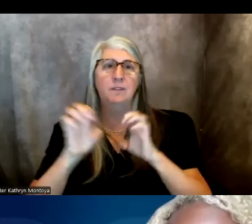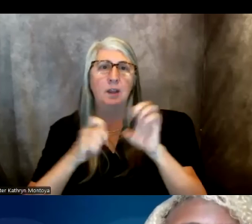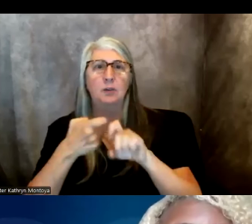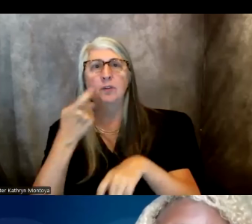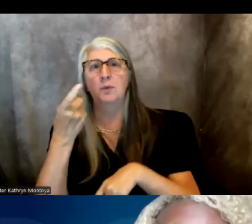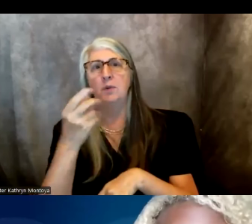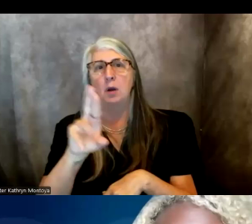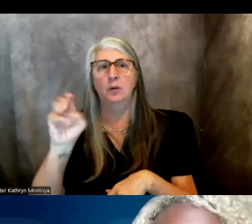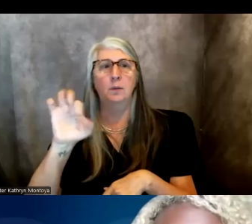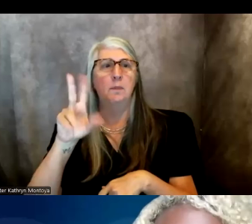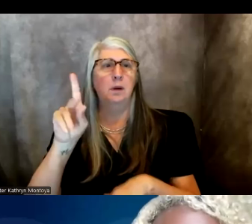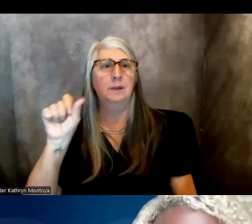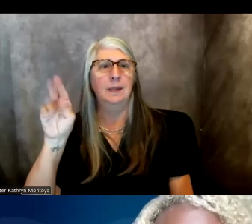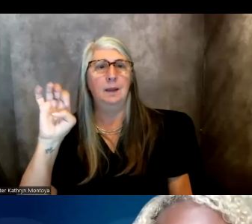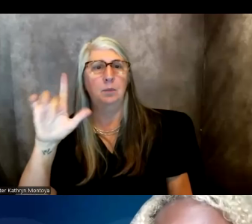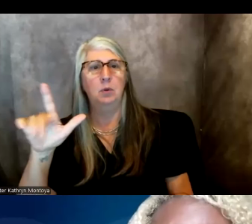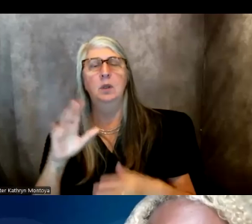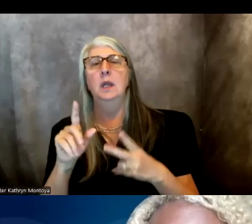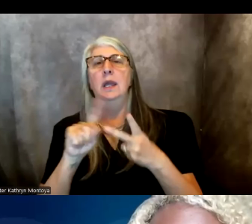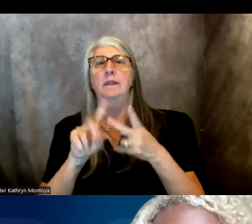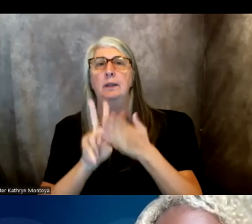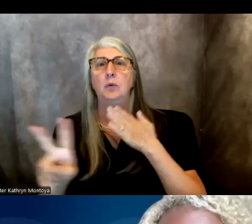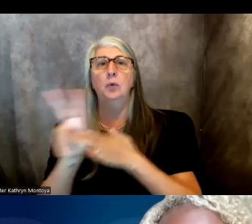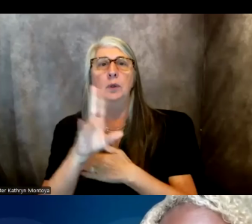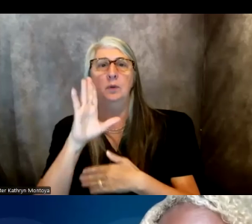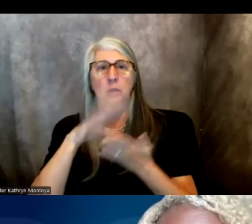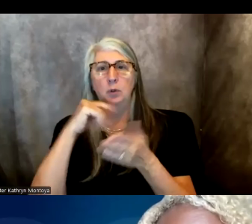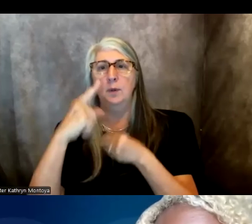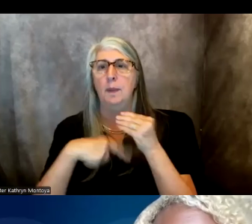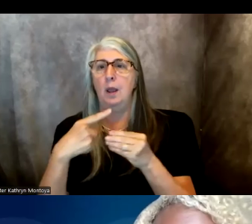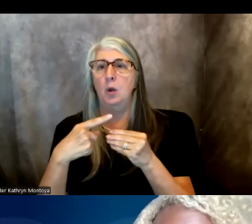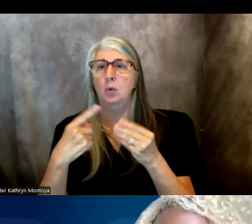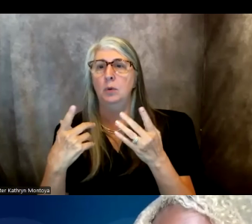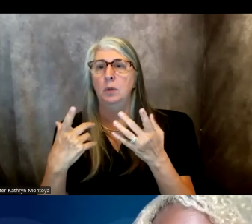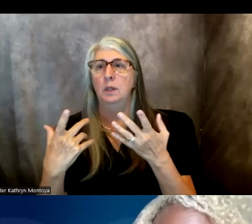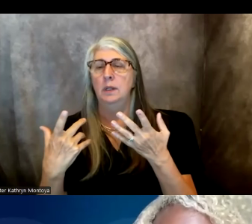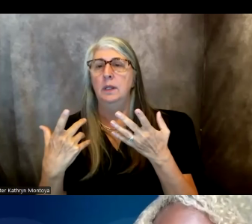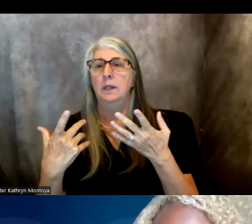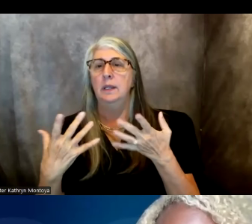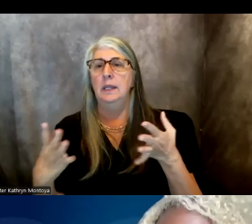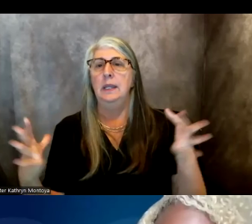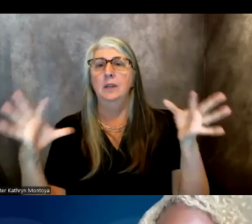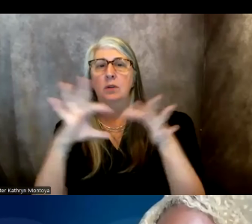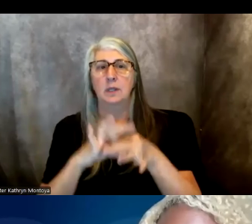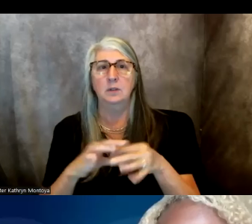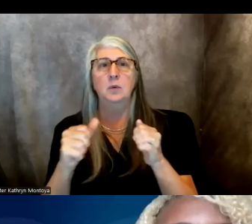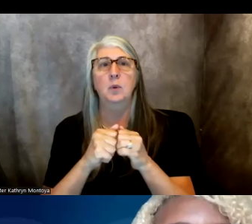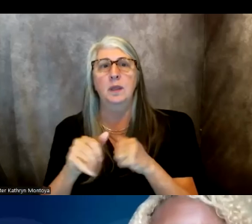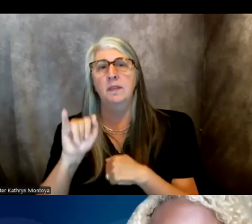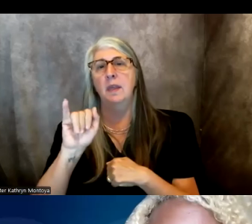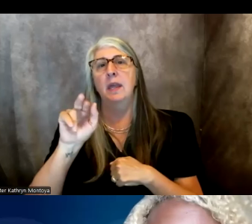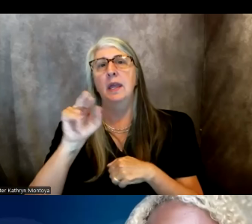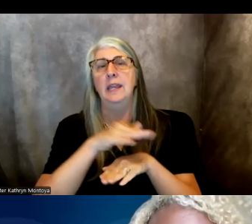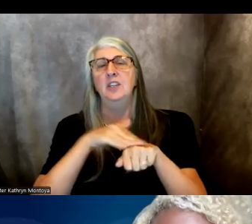Saville. And then the week after that, we're going to learn about intersections of indigeneity for indigenous populations